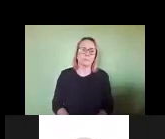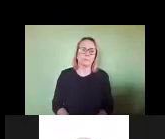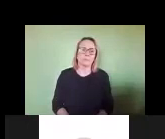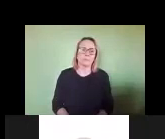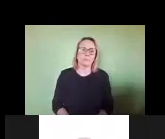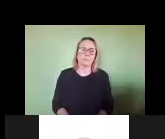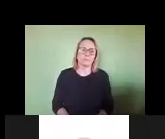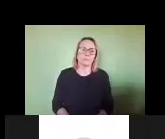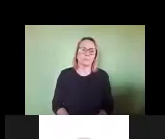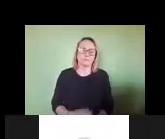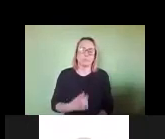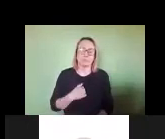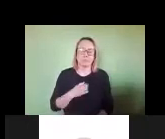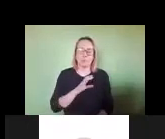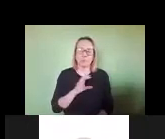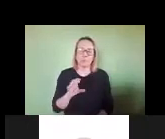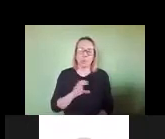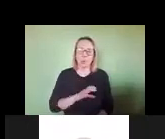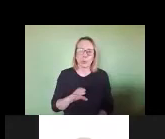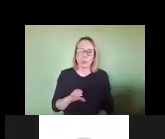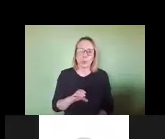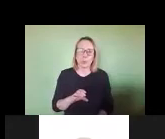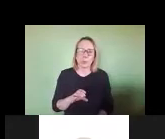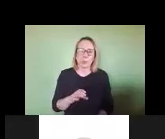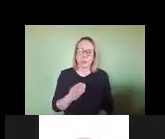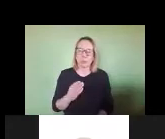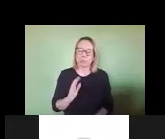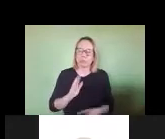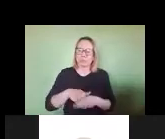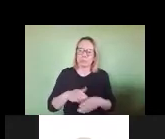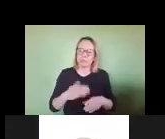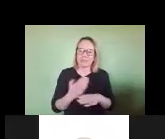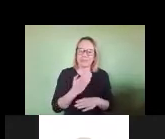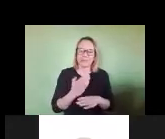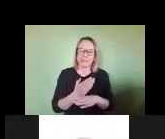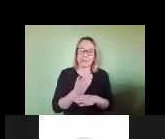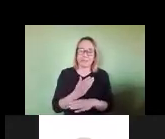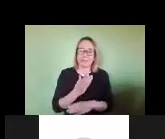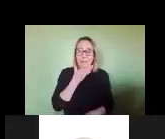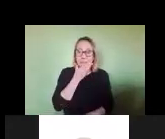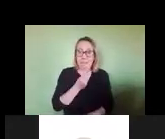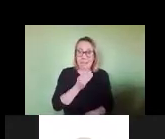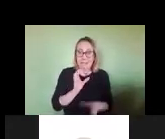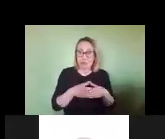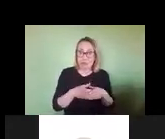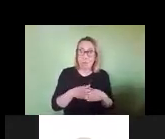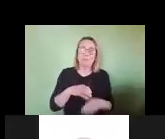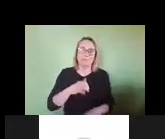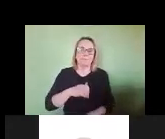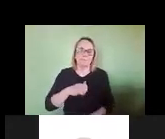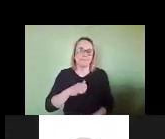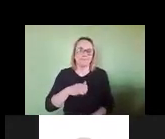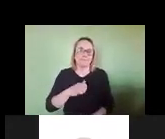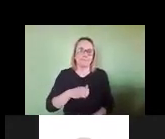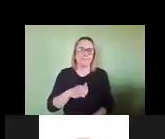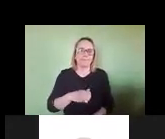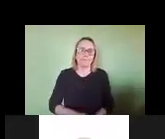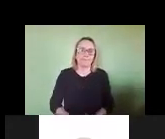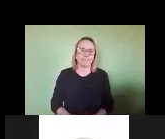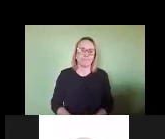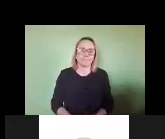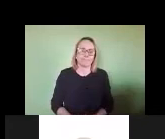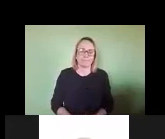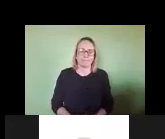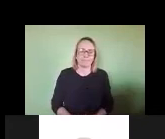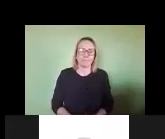Zoom. Yeah. You joined a couple of the activities, the men's group, wasn't it? Men's group, photography. That's right.